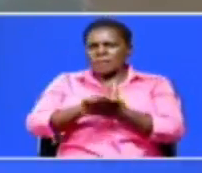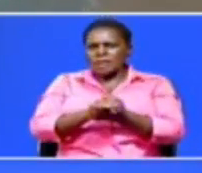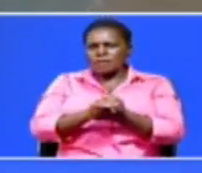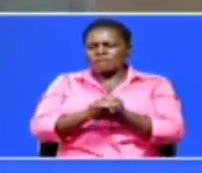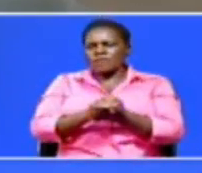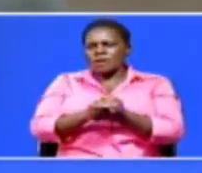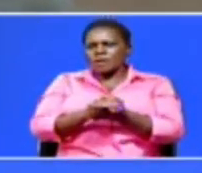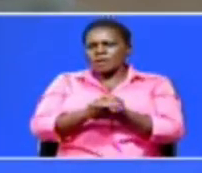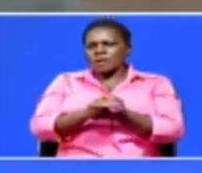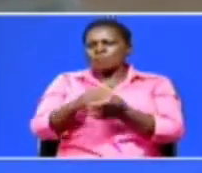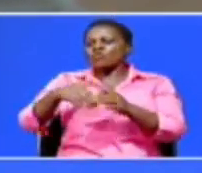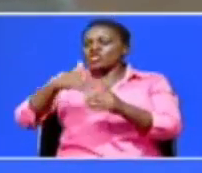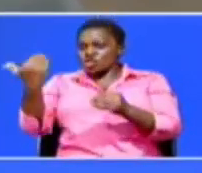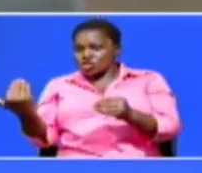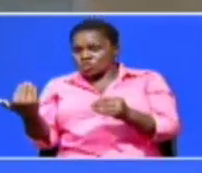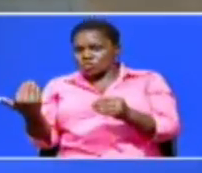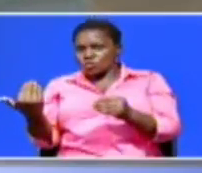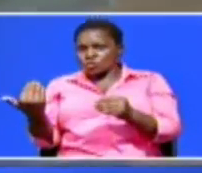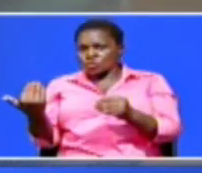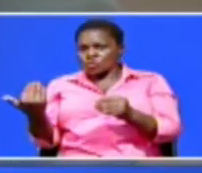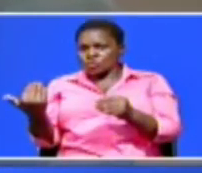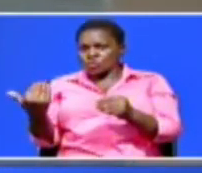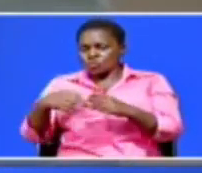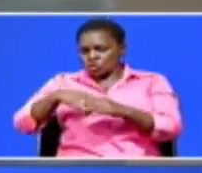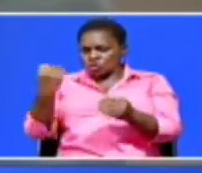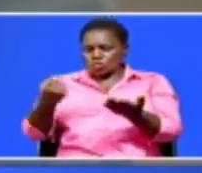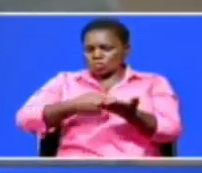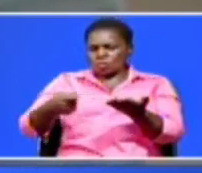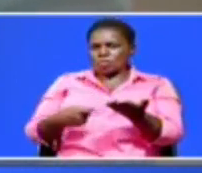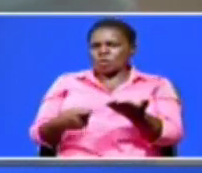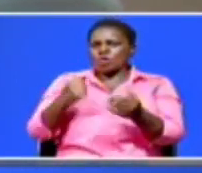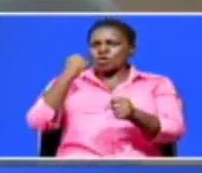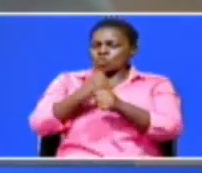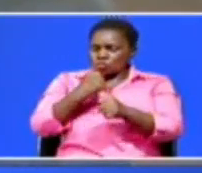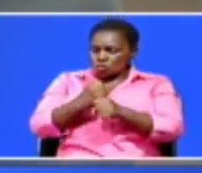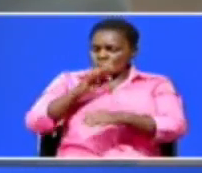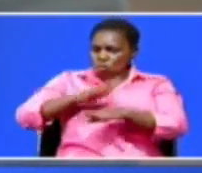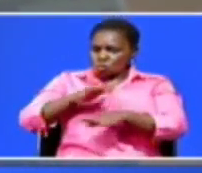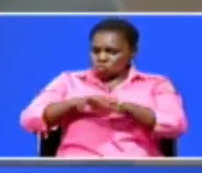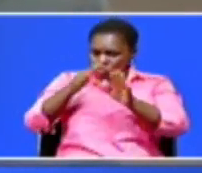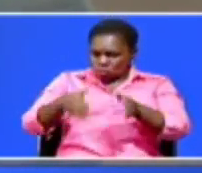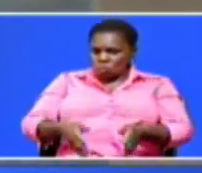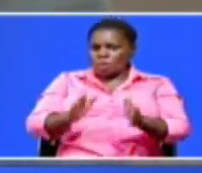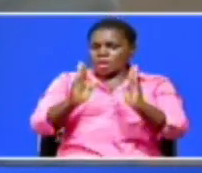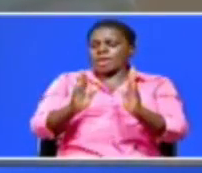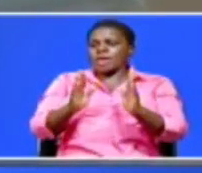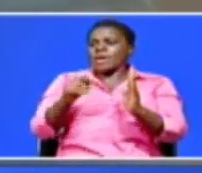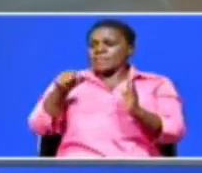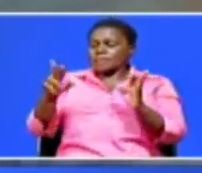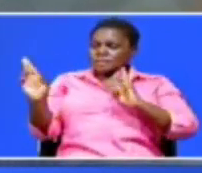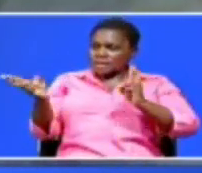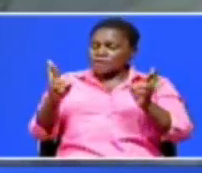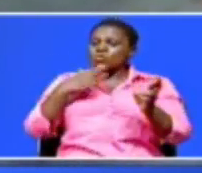motion, and there are procedures to withdraw your signature. Let them do the honorable thing. If they were ready to